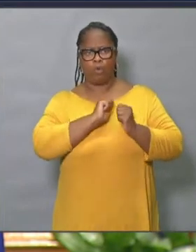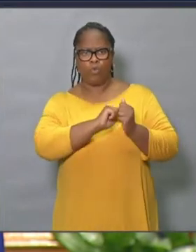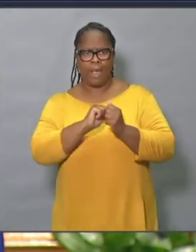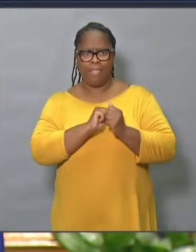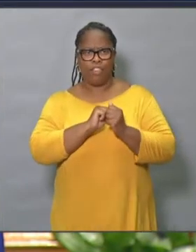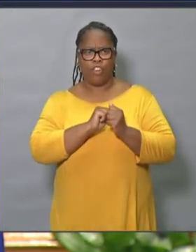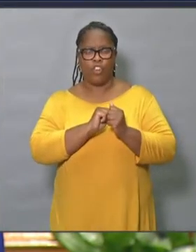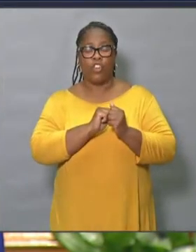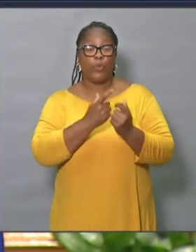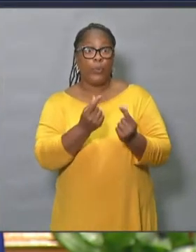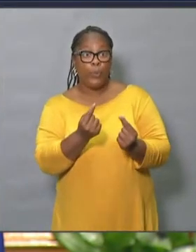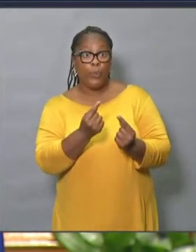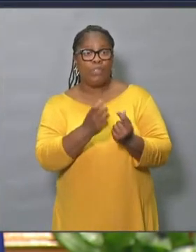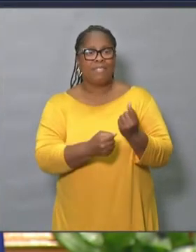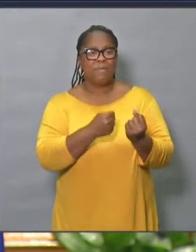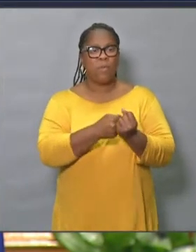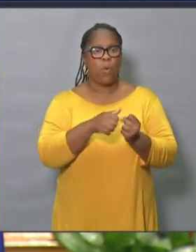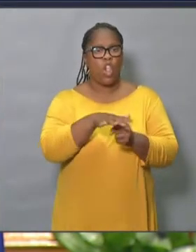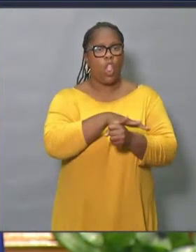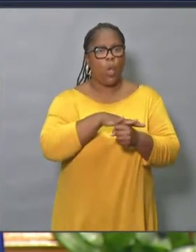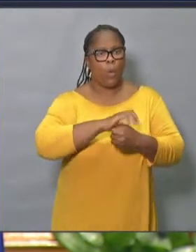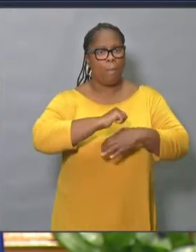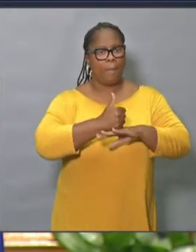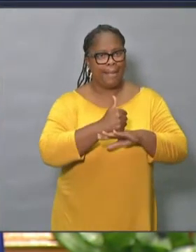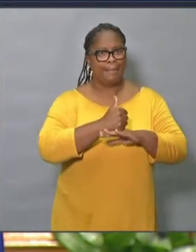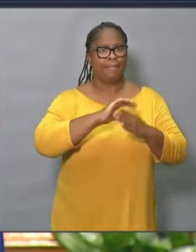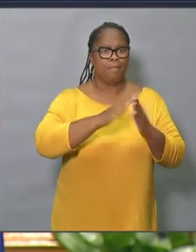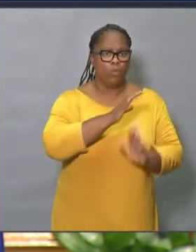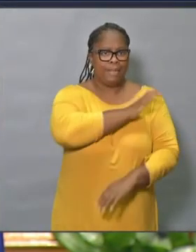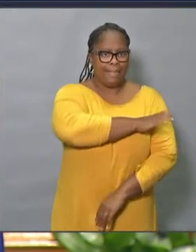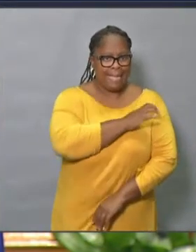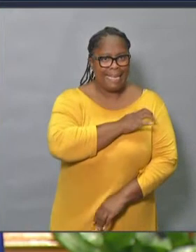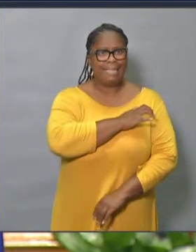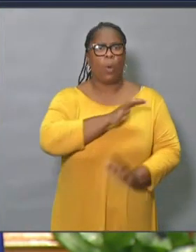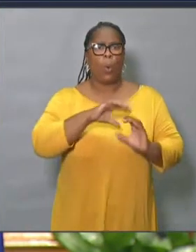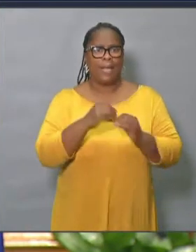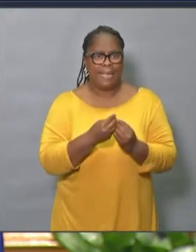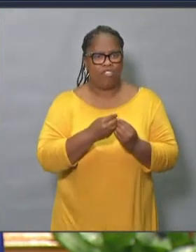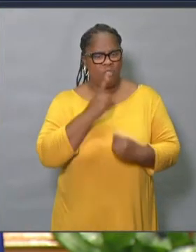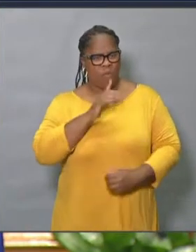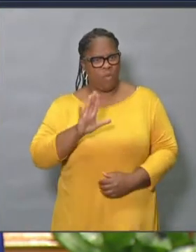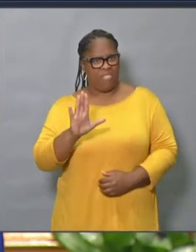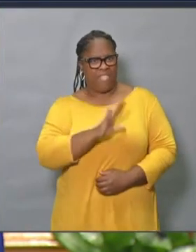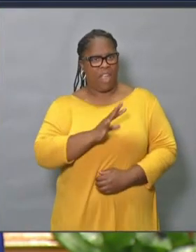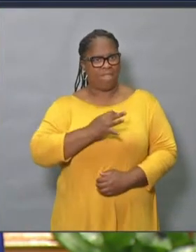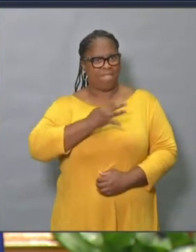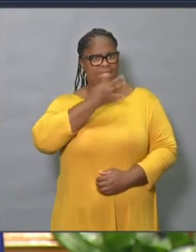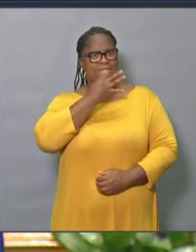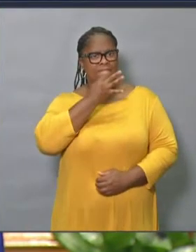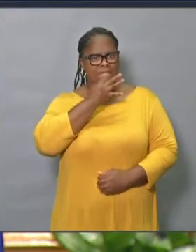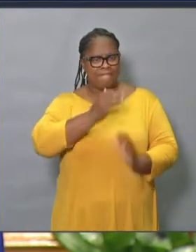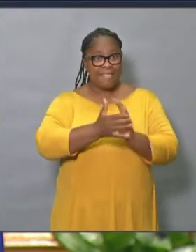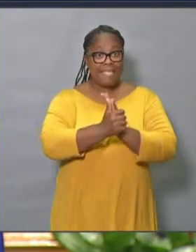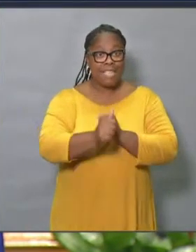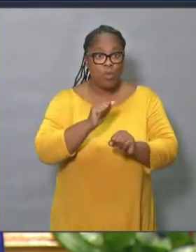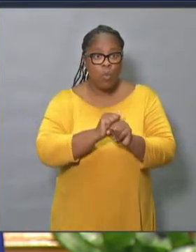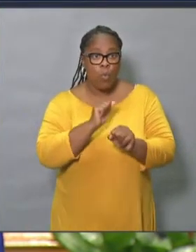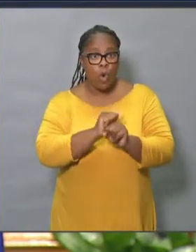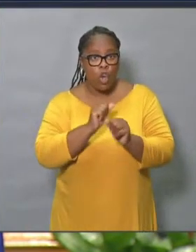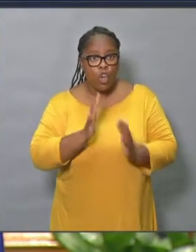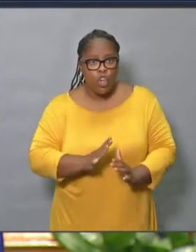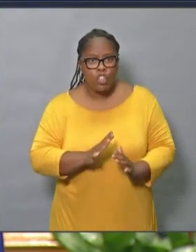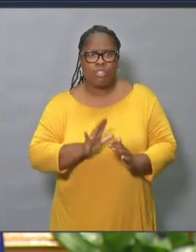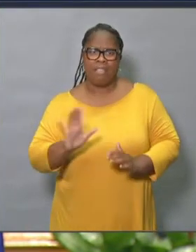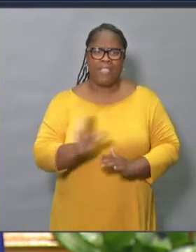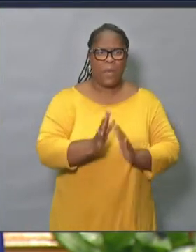local community-based clinics and organizations for their expertise, highly skilled workforce, passion and commitment